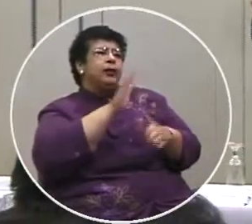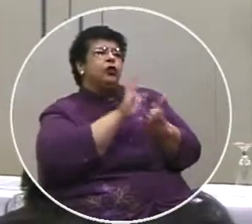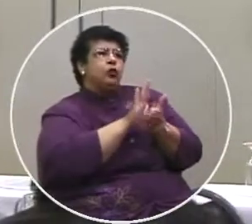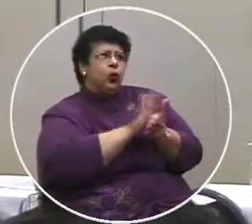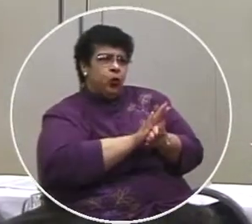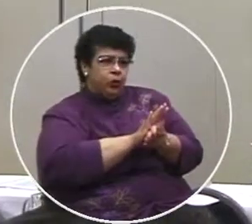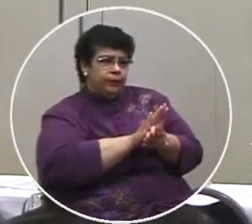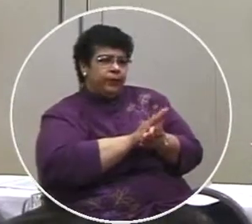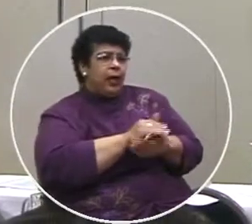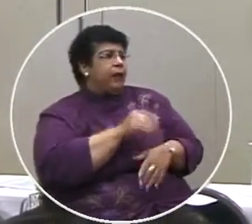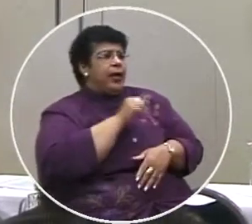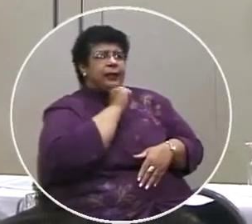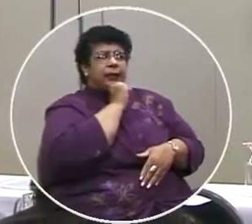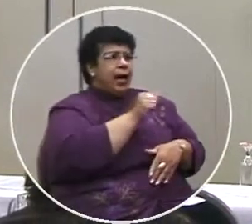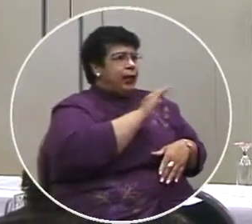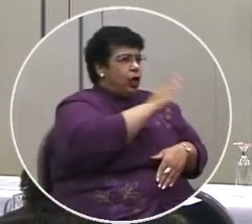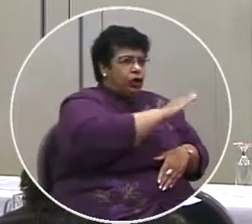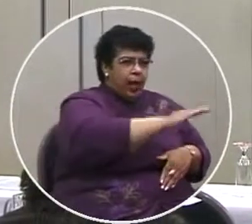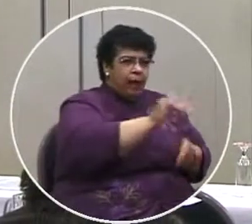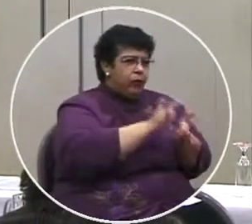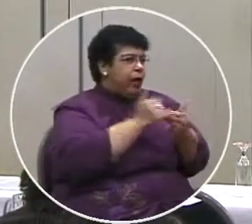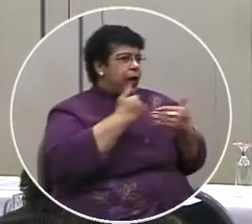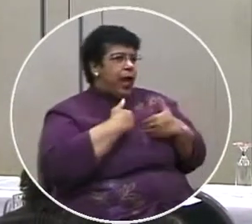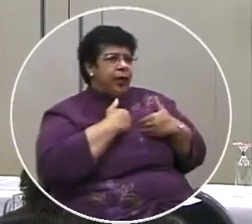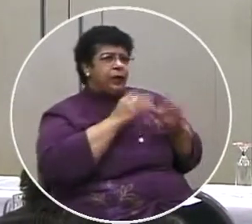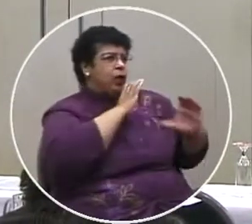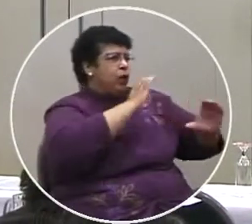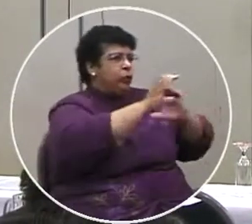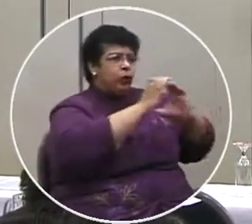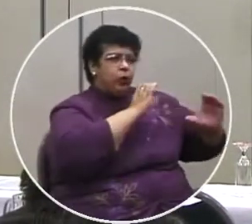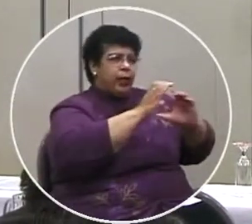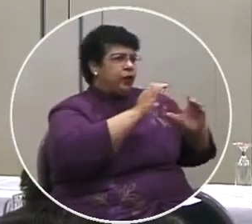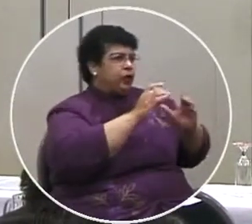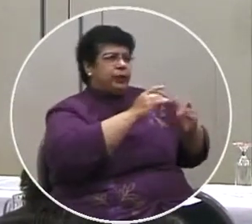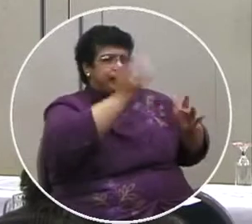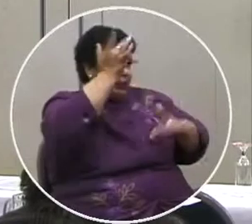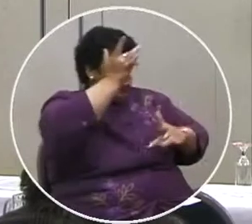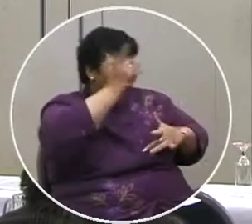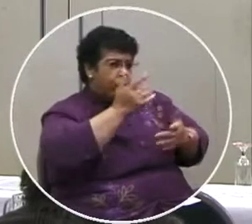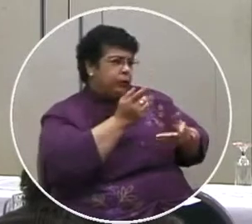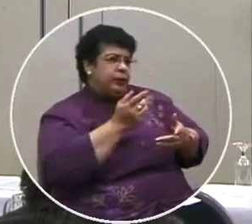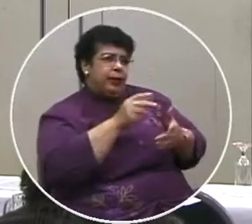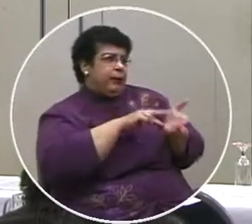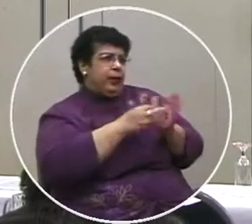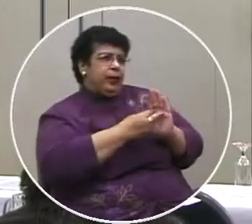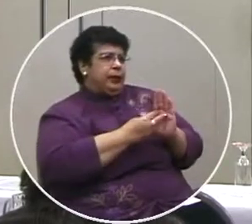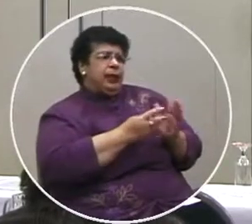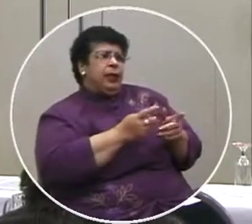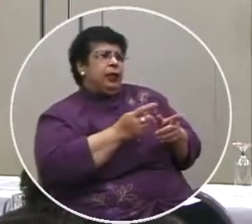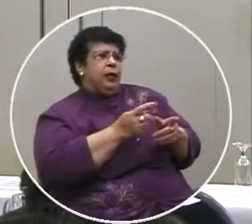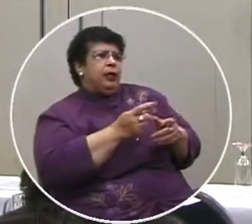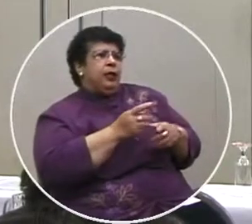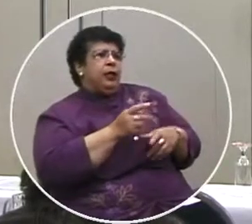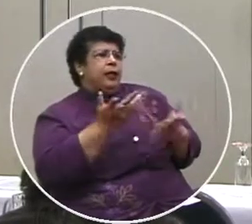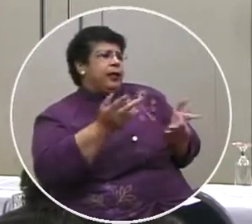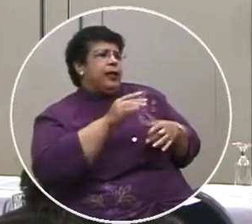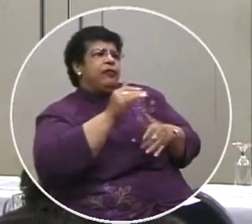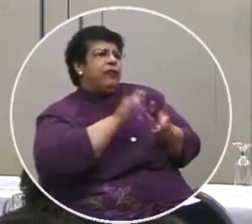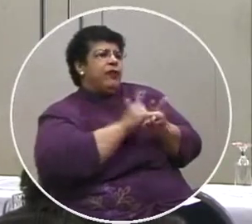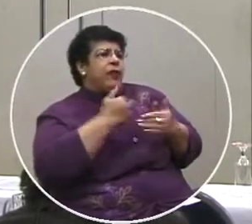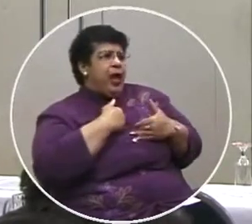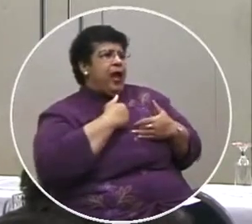This is not a child who has communication disorders in the sense that they can't produce or have problems otherwise. It is called